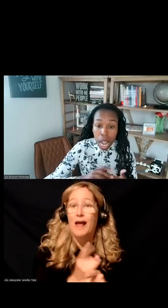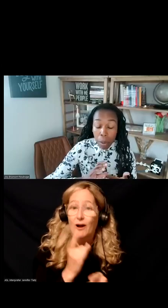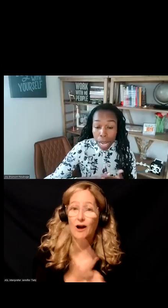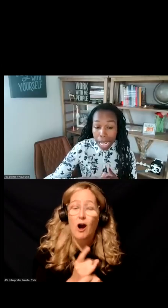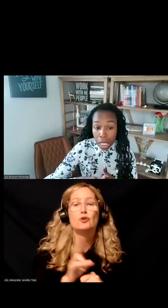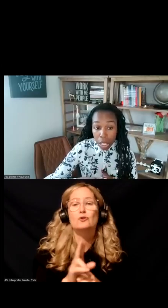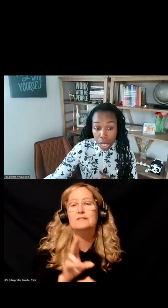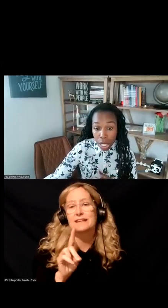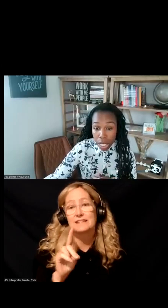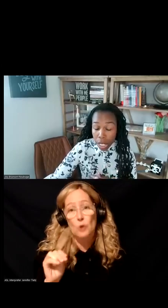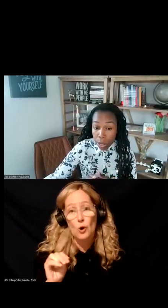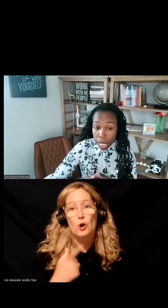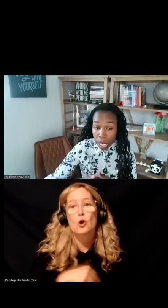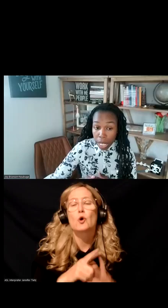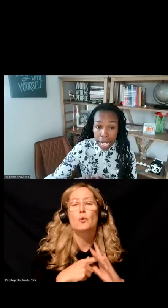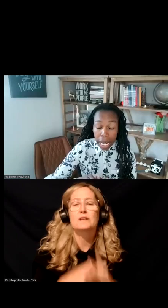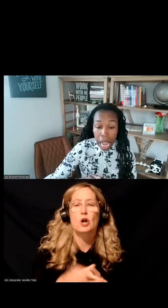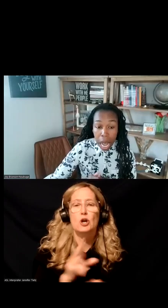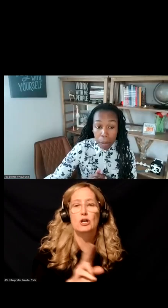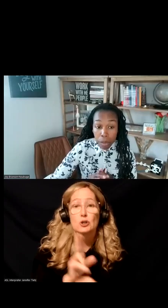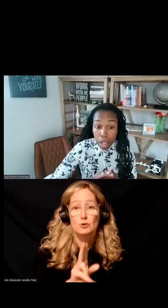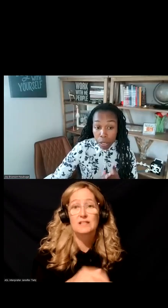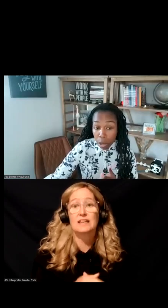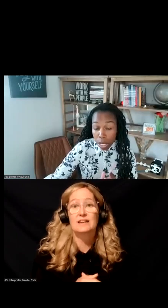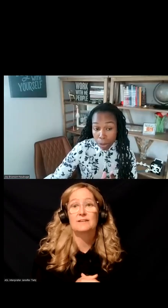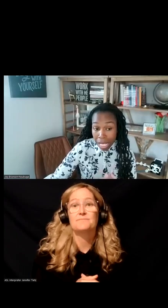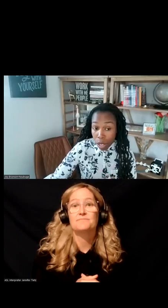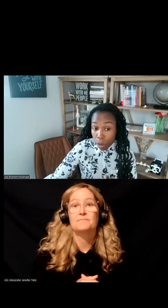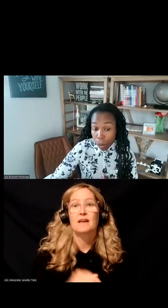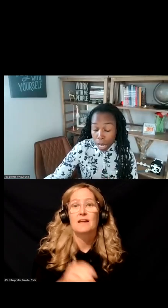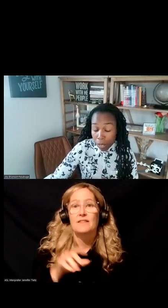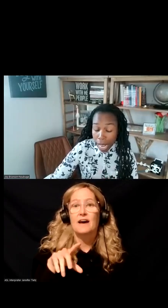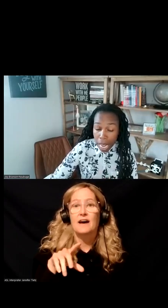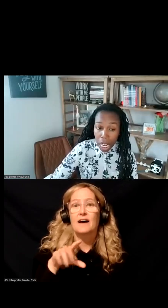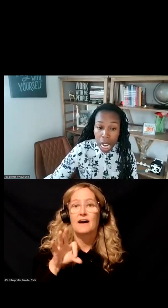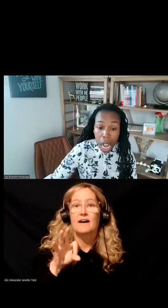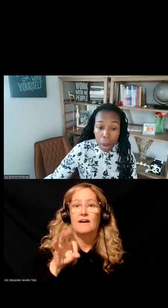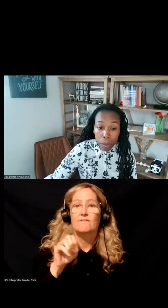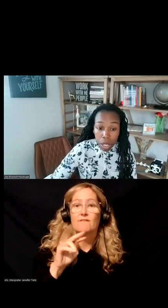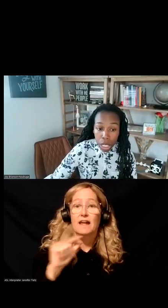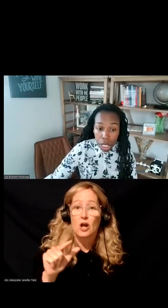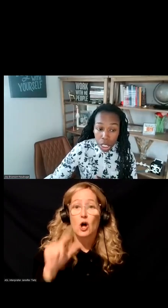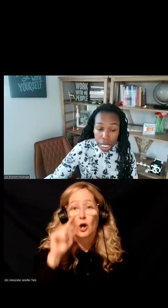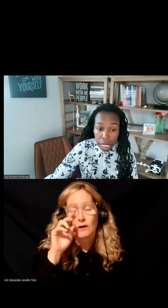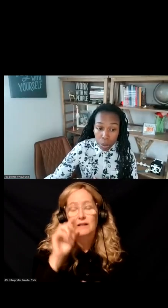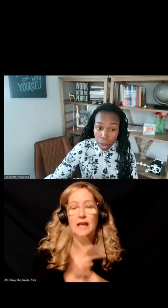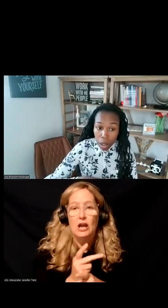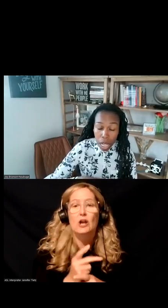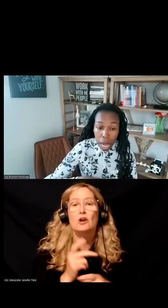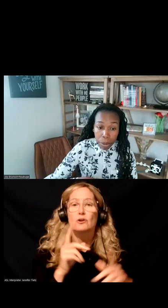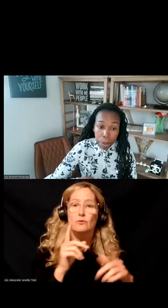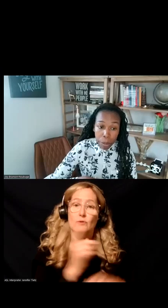disorder. We actually started utilizing the fentanyl dips into our point of care urine drug screens